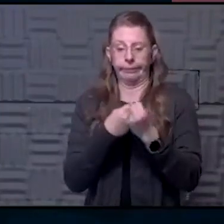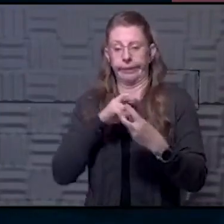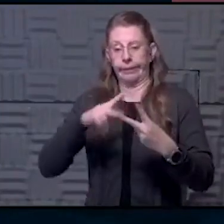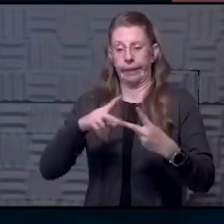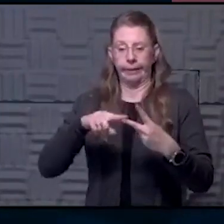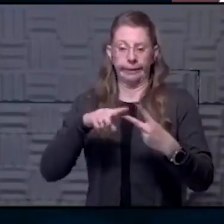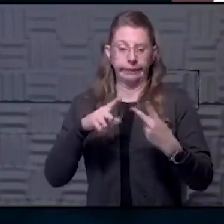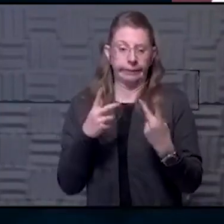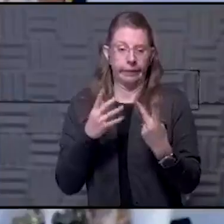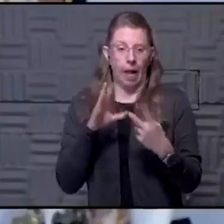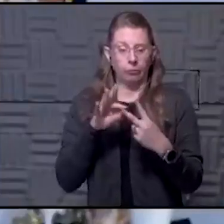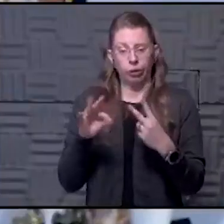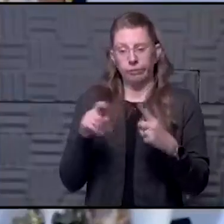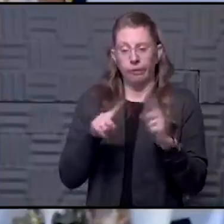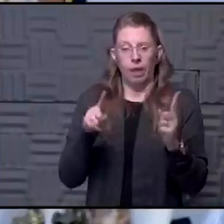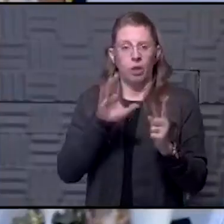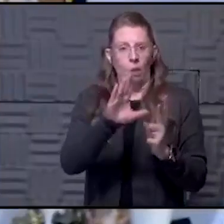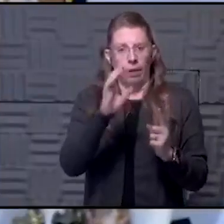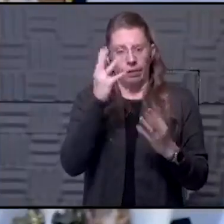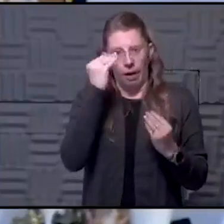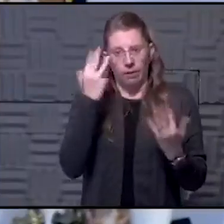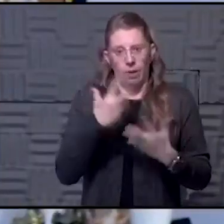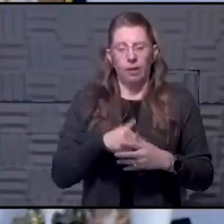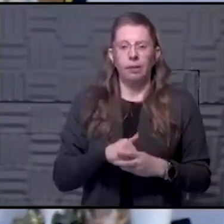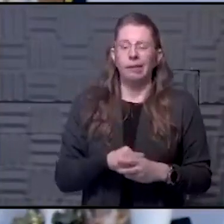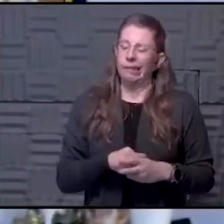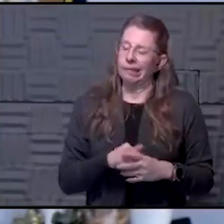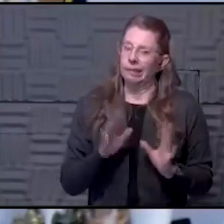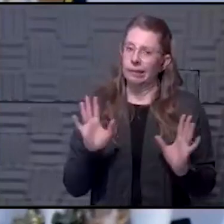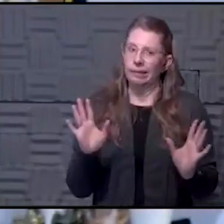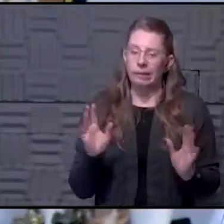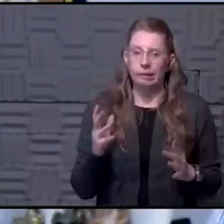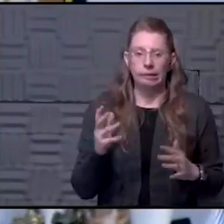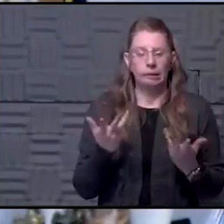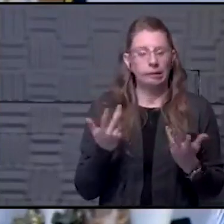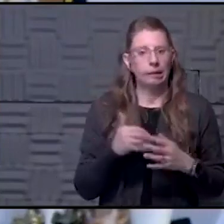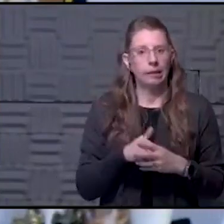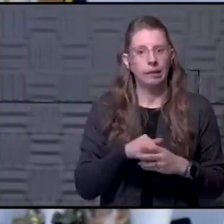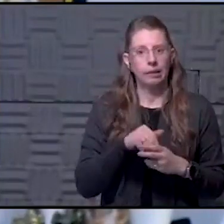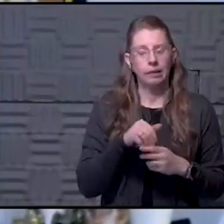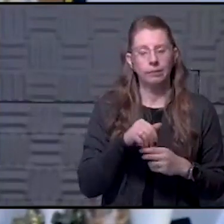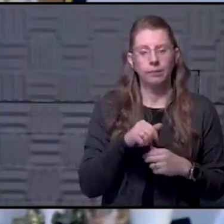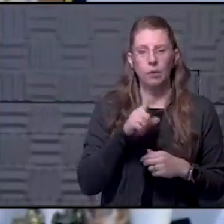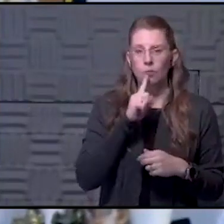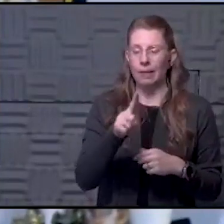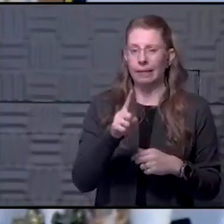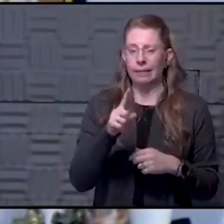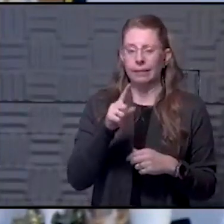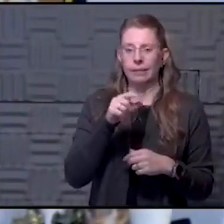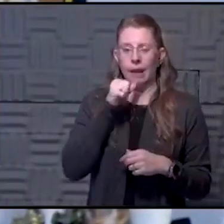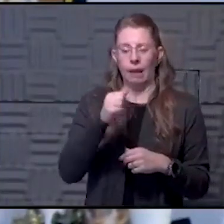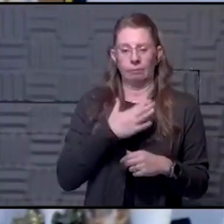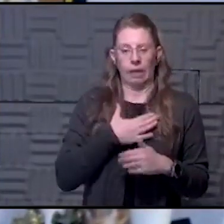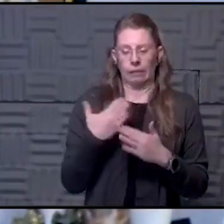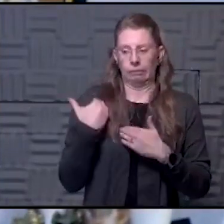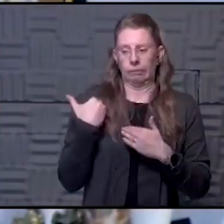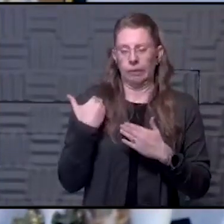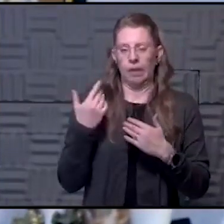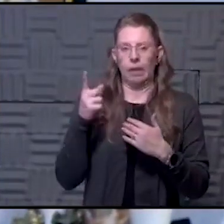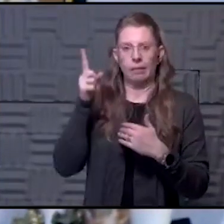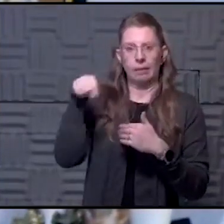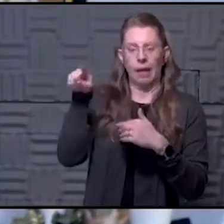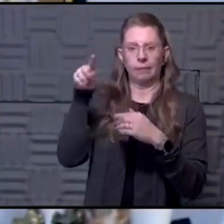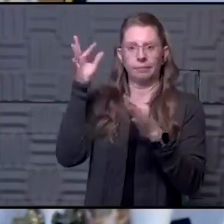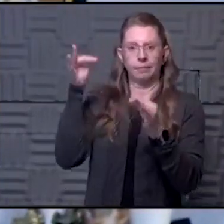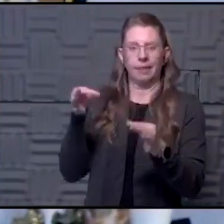think. Yeah, I don't know, Steve. That's a little bit out of my wheelhouse, the regulatory agencies that make that decision. I think